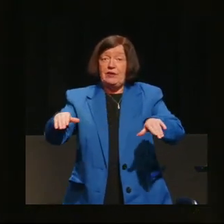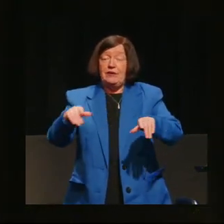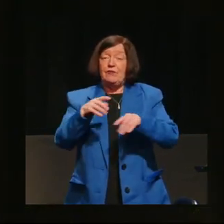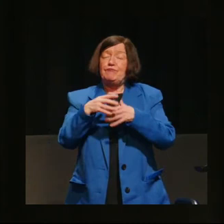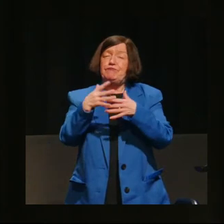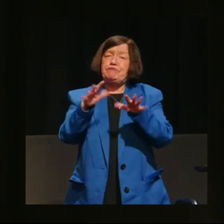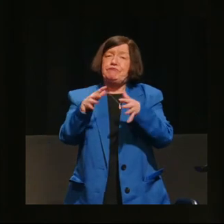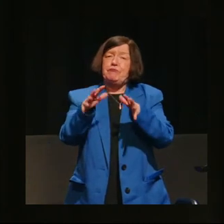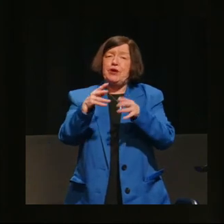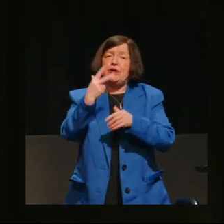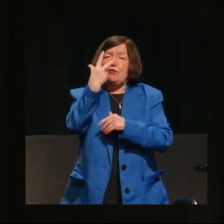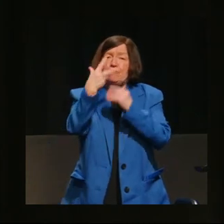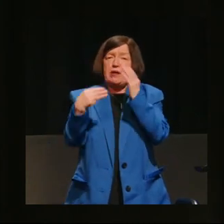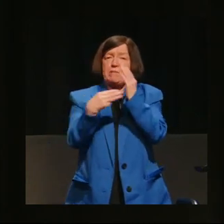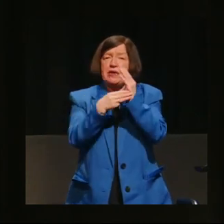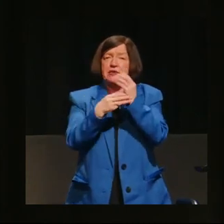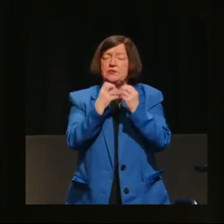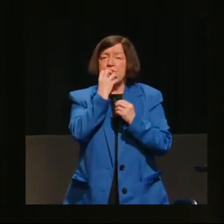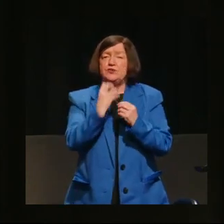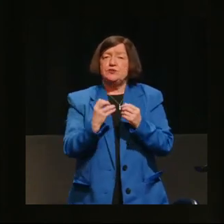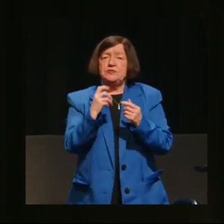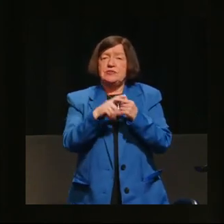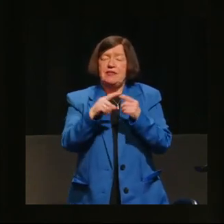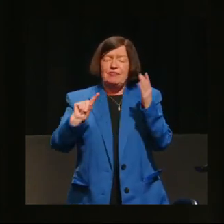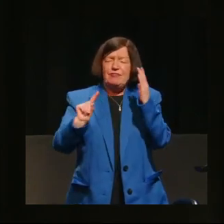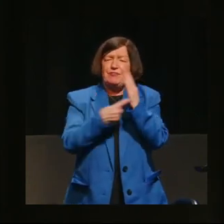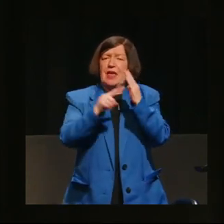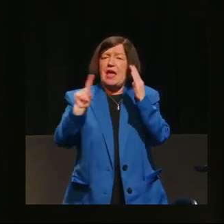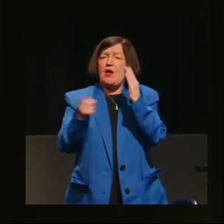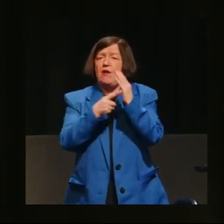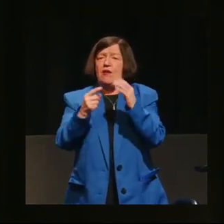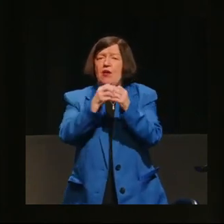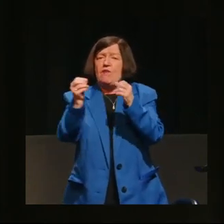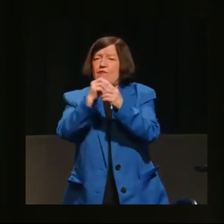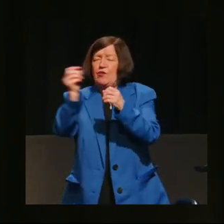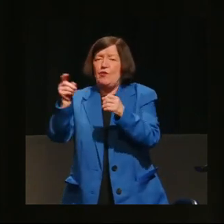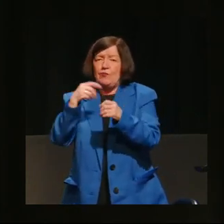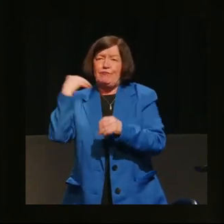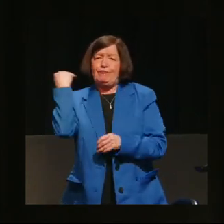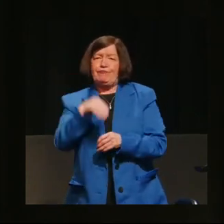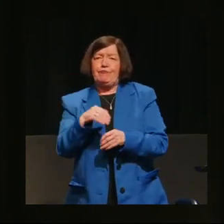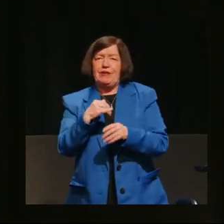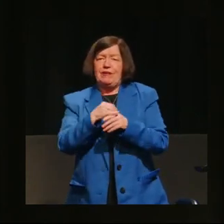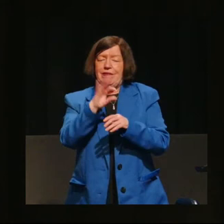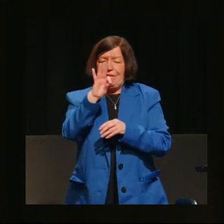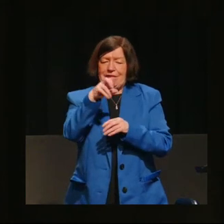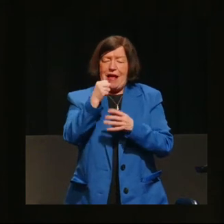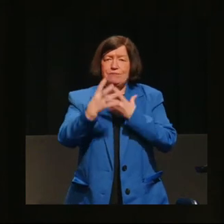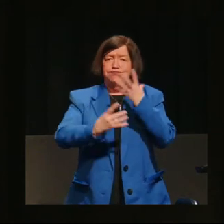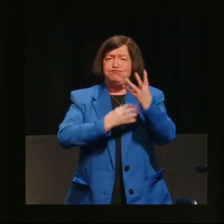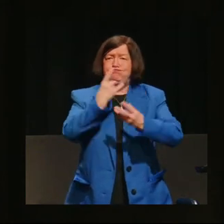approximately 3 million Jews and thousands of other victims were murdered in gas chambers.